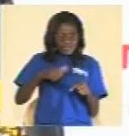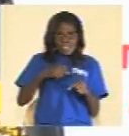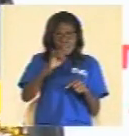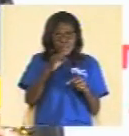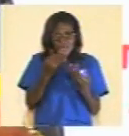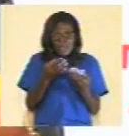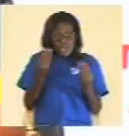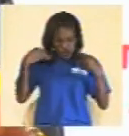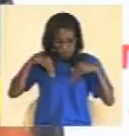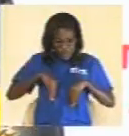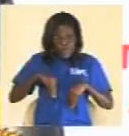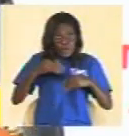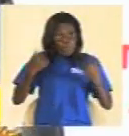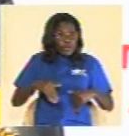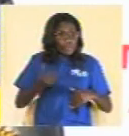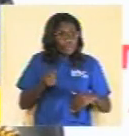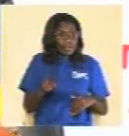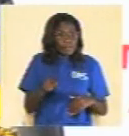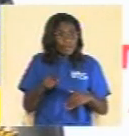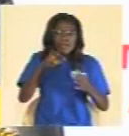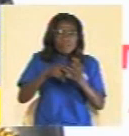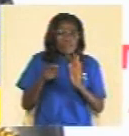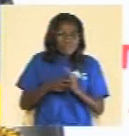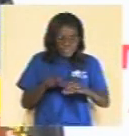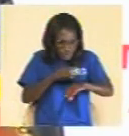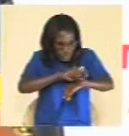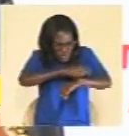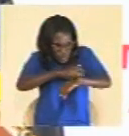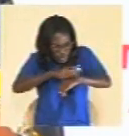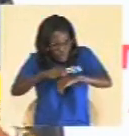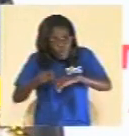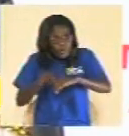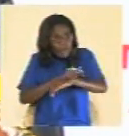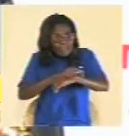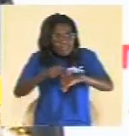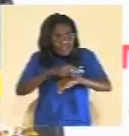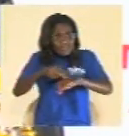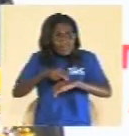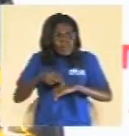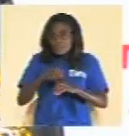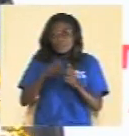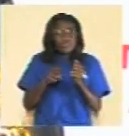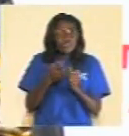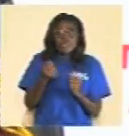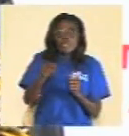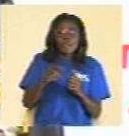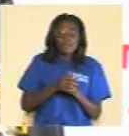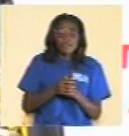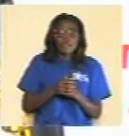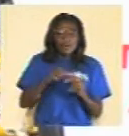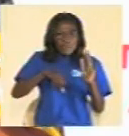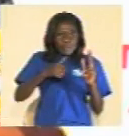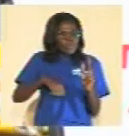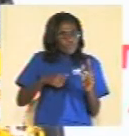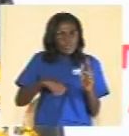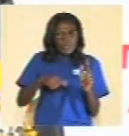the disease, because it causes a lot of inflammation around the nerves, so there is reduced feeling. The patients they actually do not